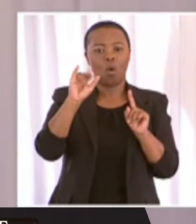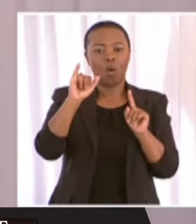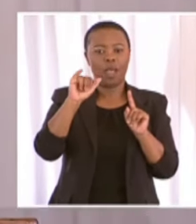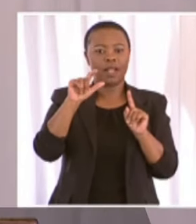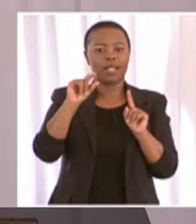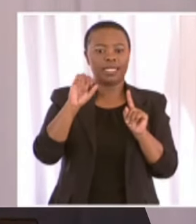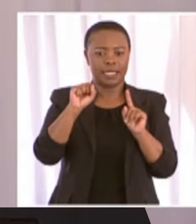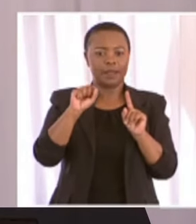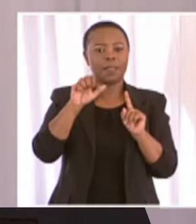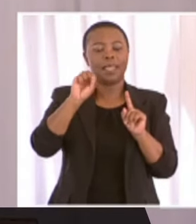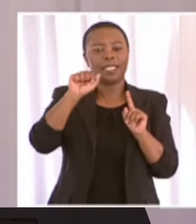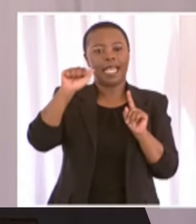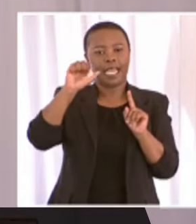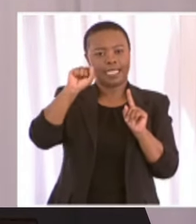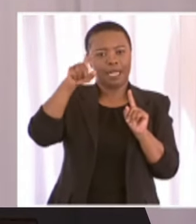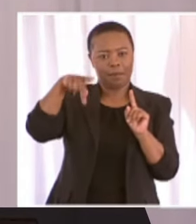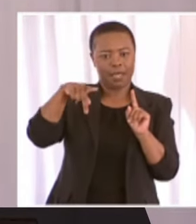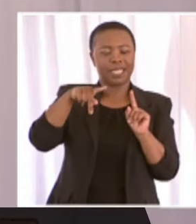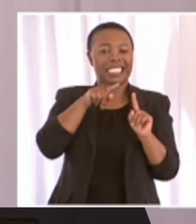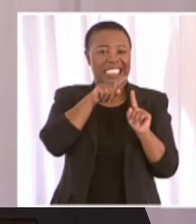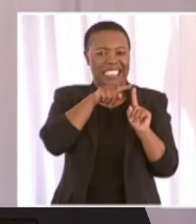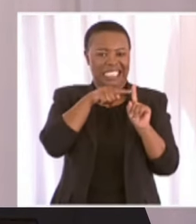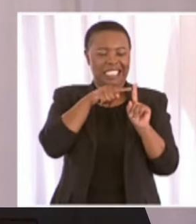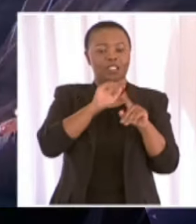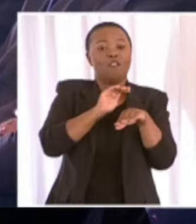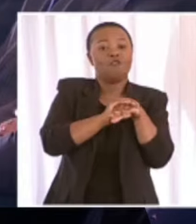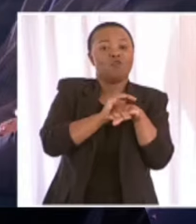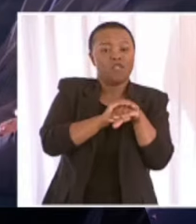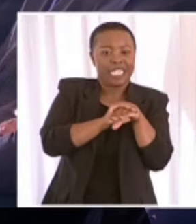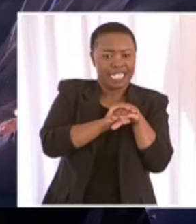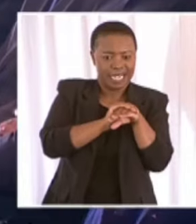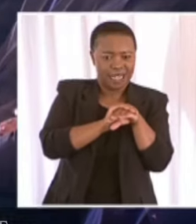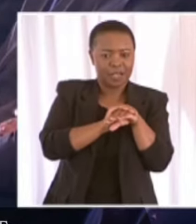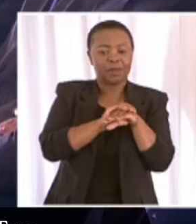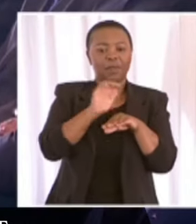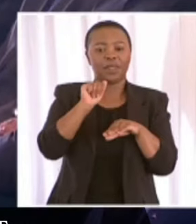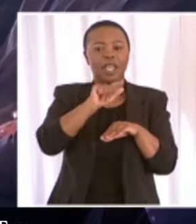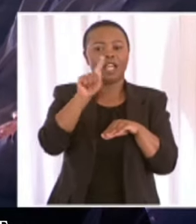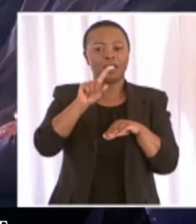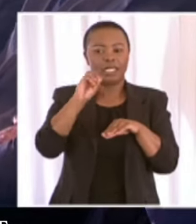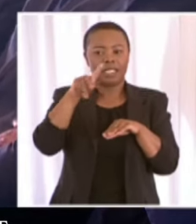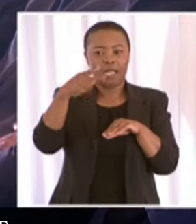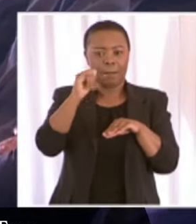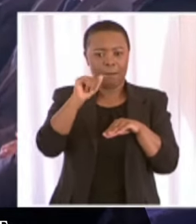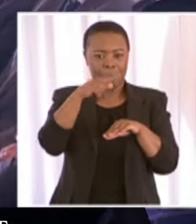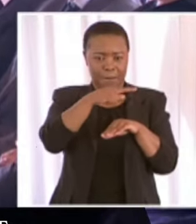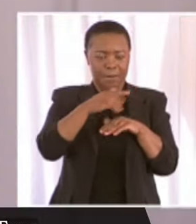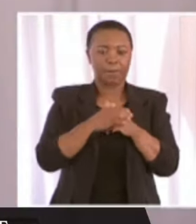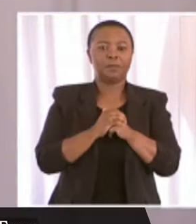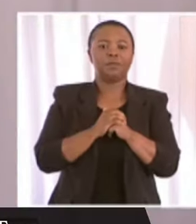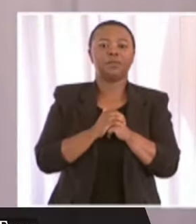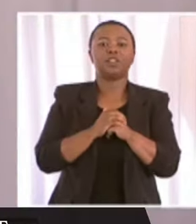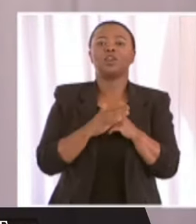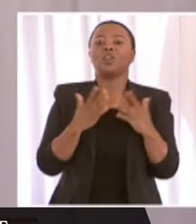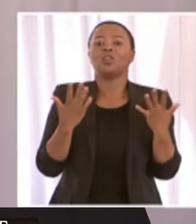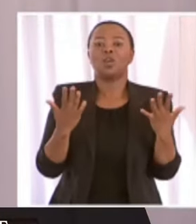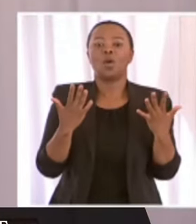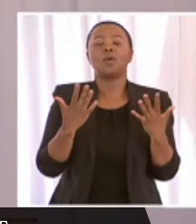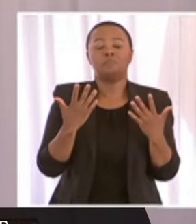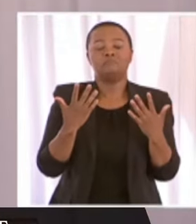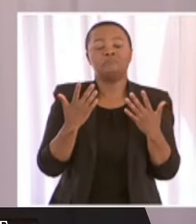Walile has been a lifelong friend of Aziz's. Of course, some people will say that